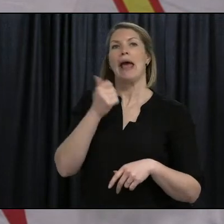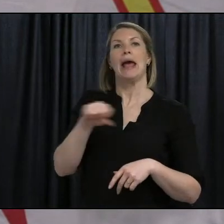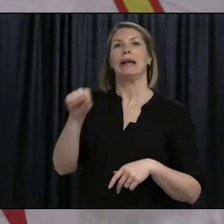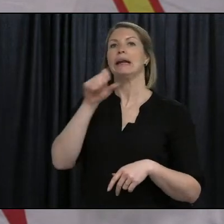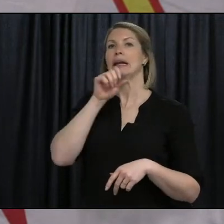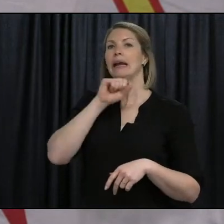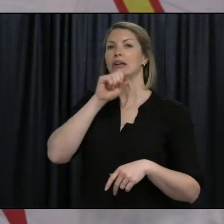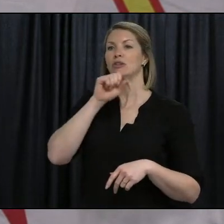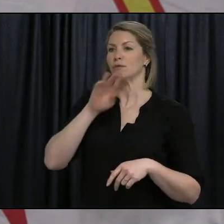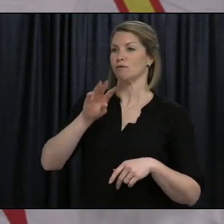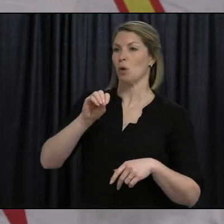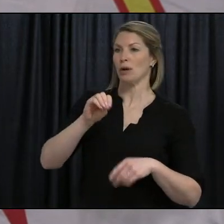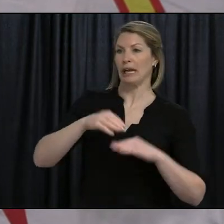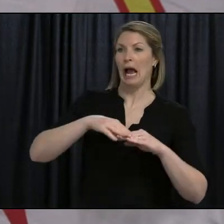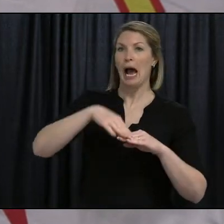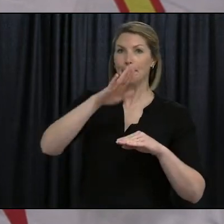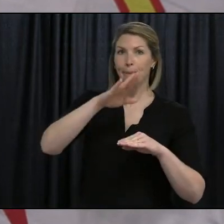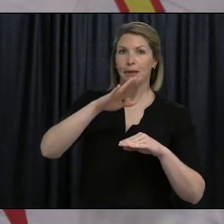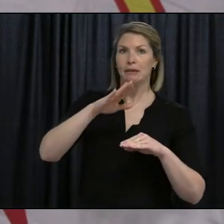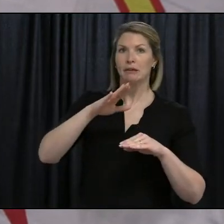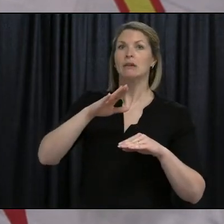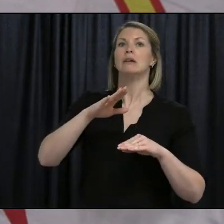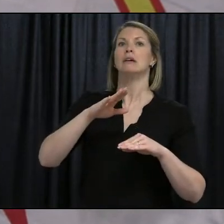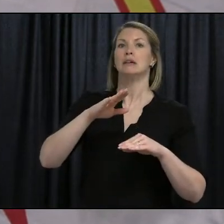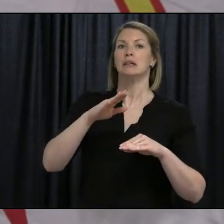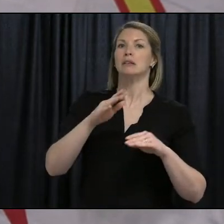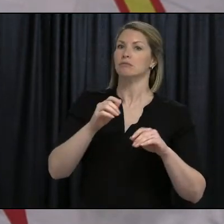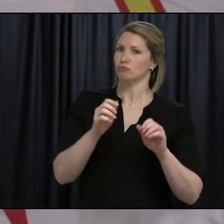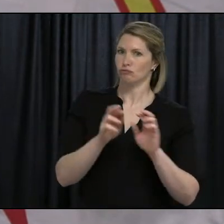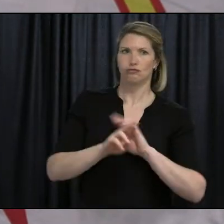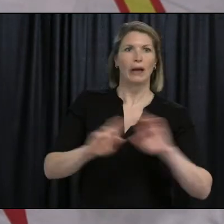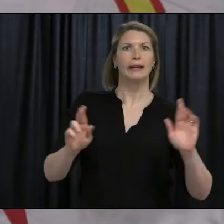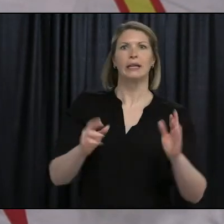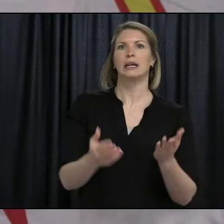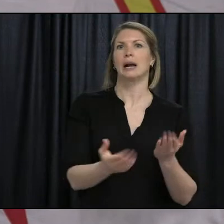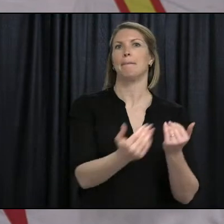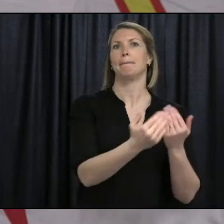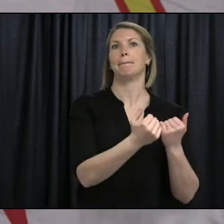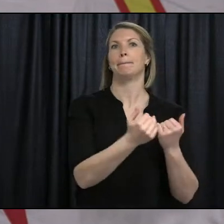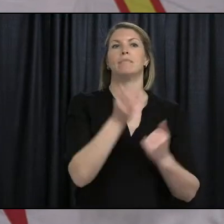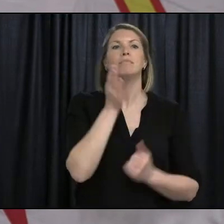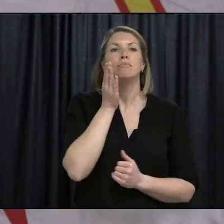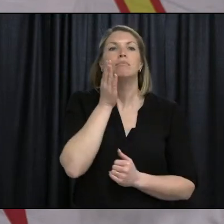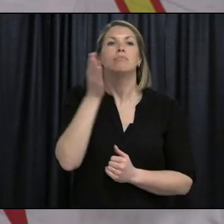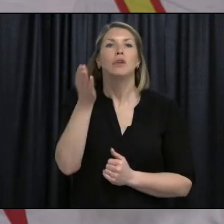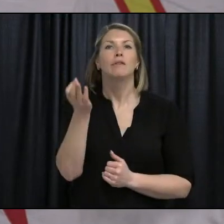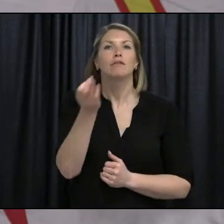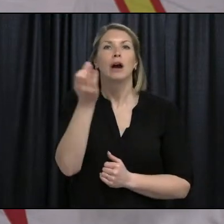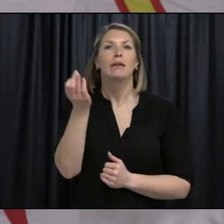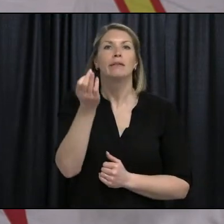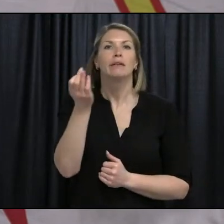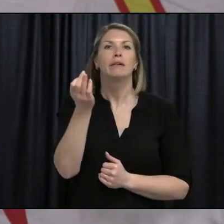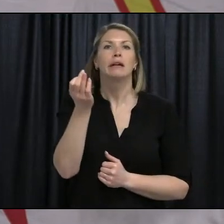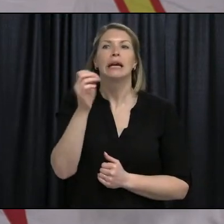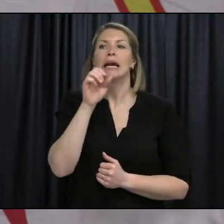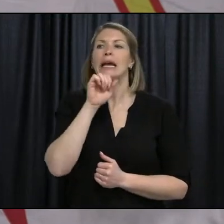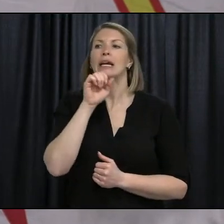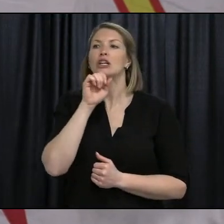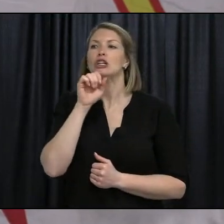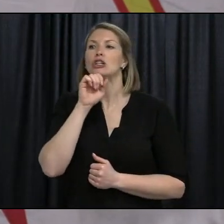of 40. And on Friday, we will be expanding eligibility to individuals over the age of